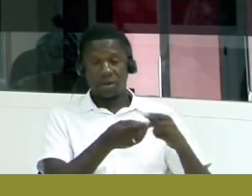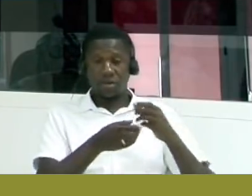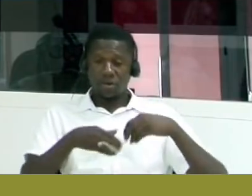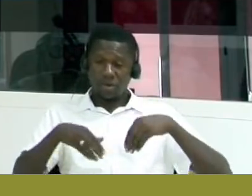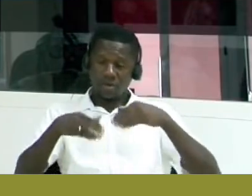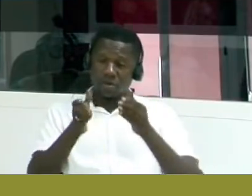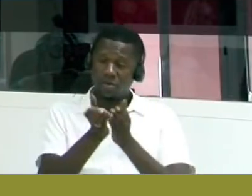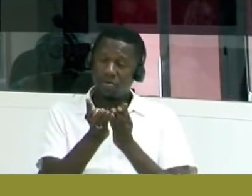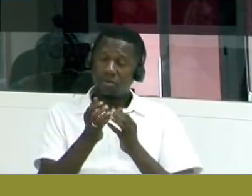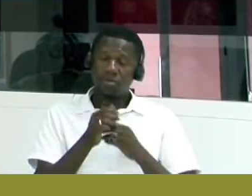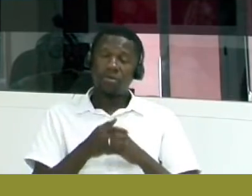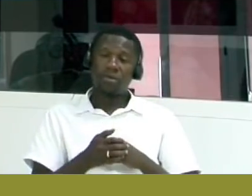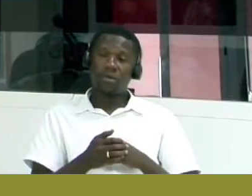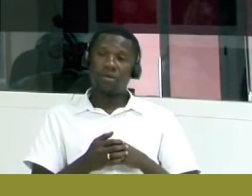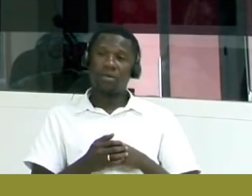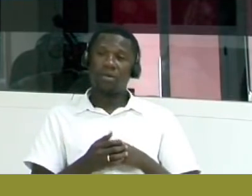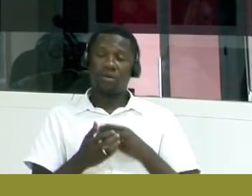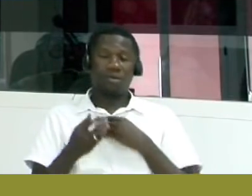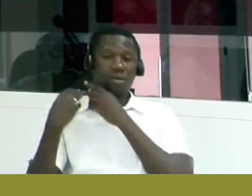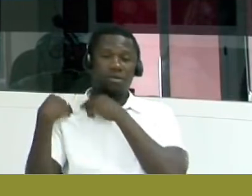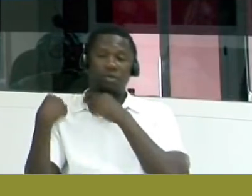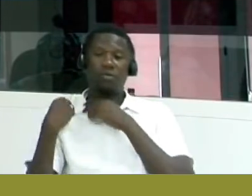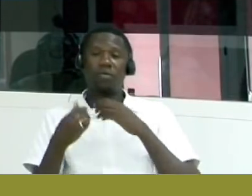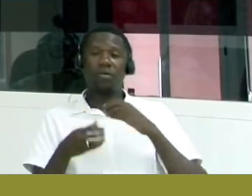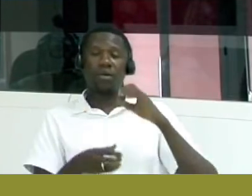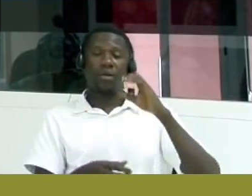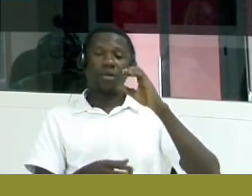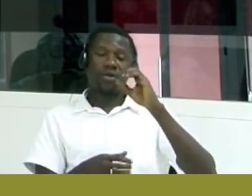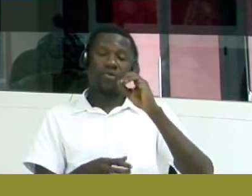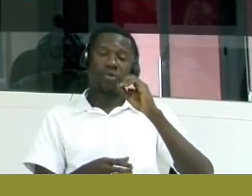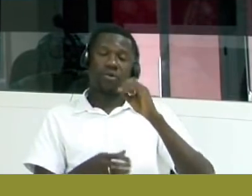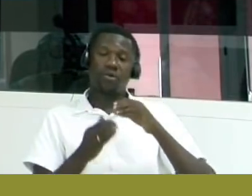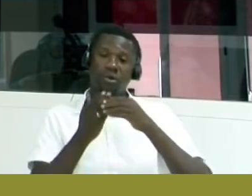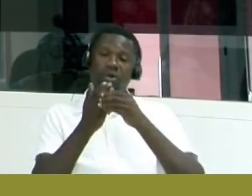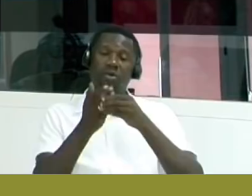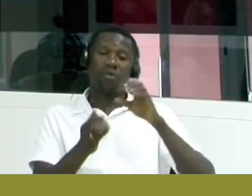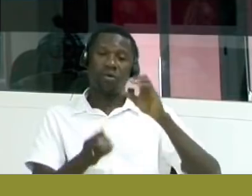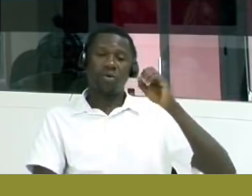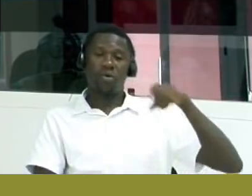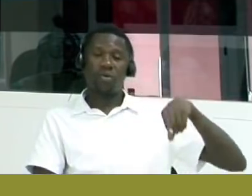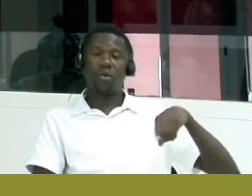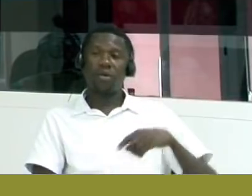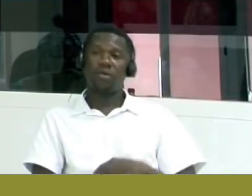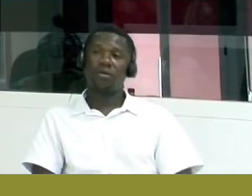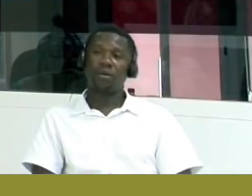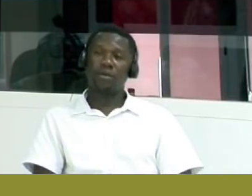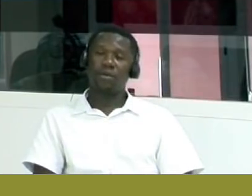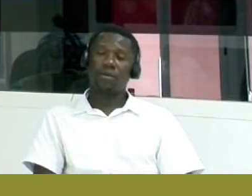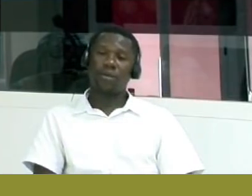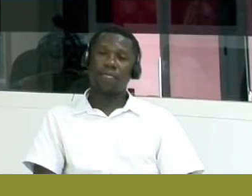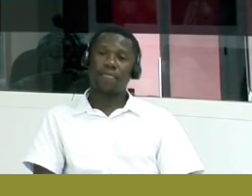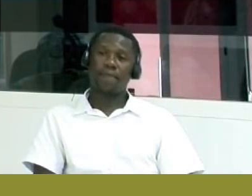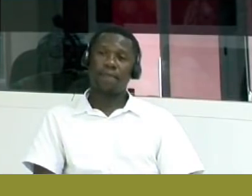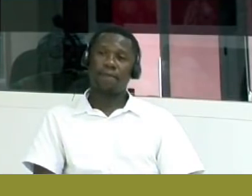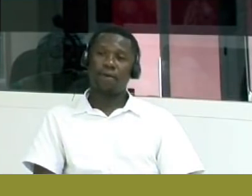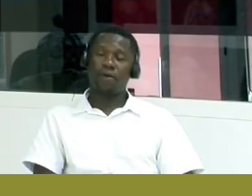the Commissioner of Operations. What do you say to the suggestion that this was not, in fact,